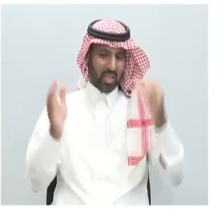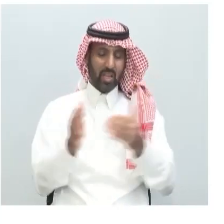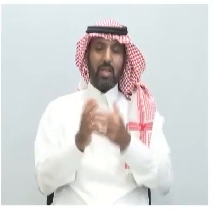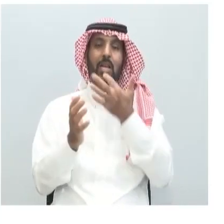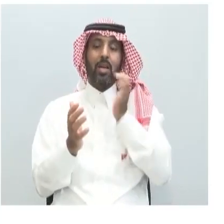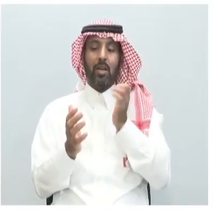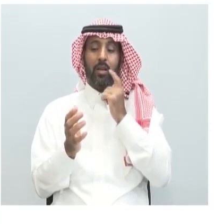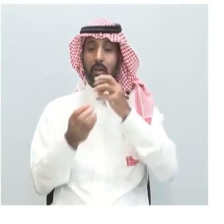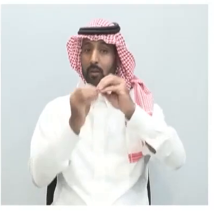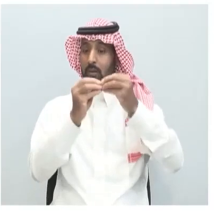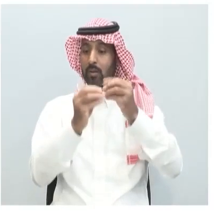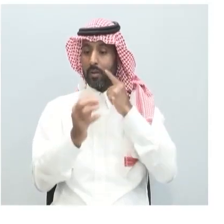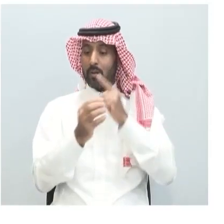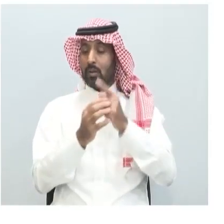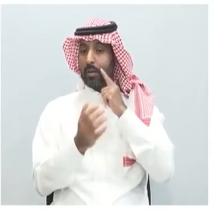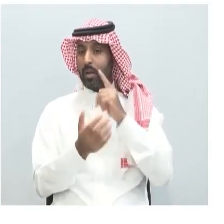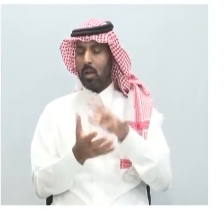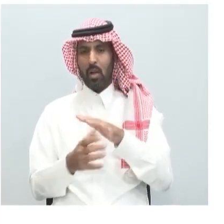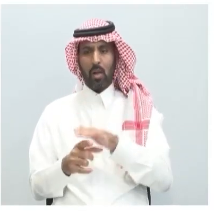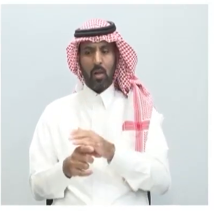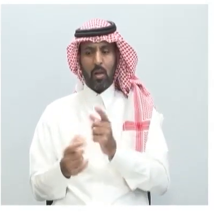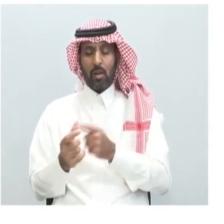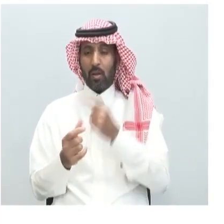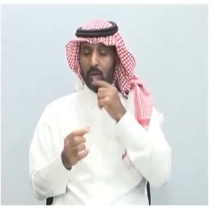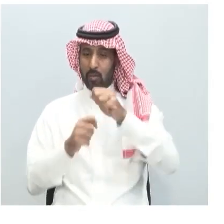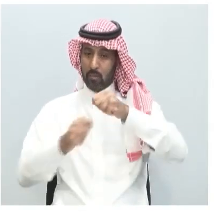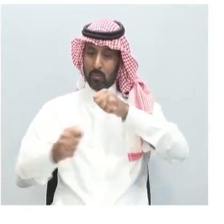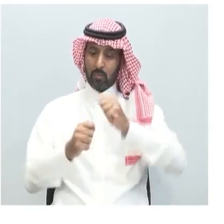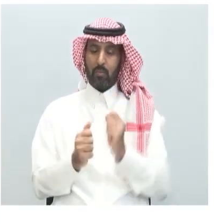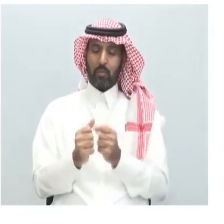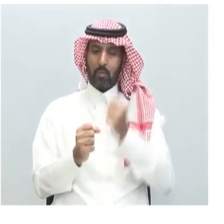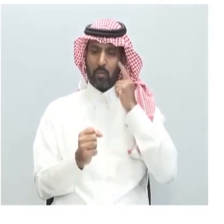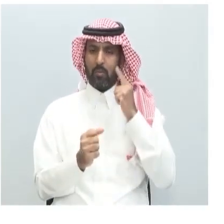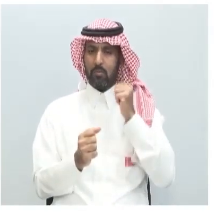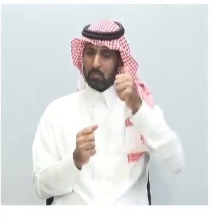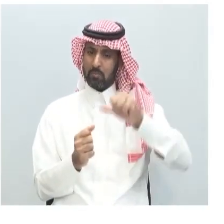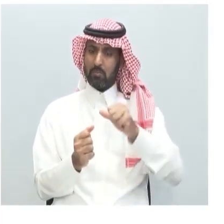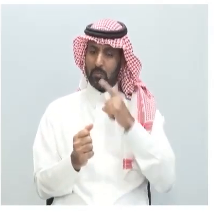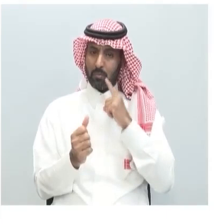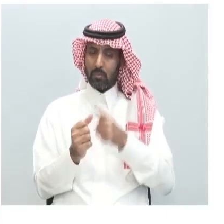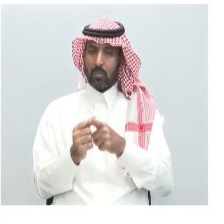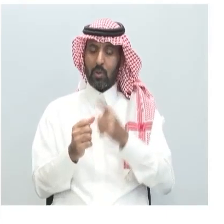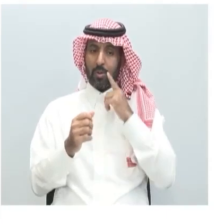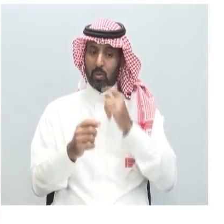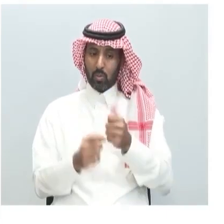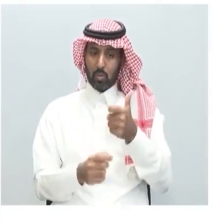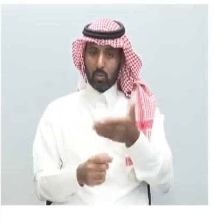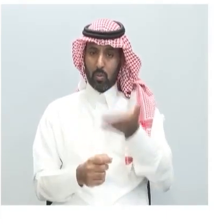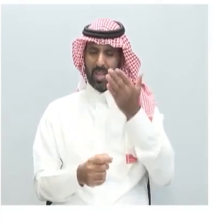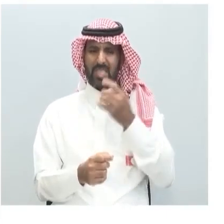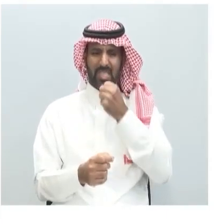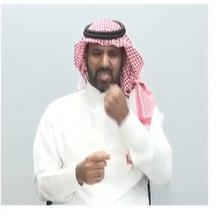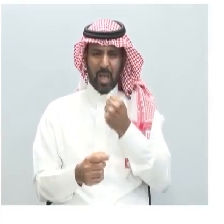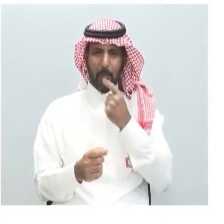age, color, nationality, and material. For example, the opinion here, expensive or